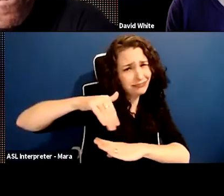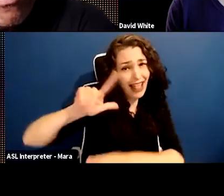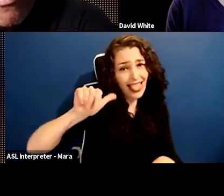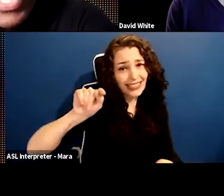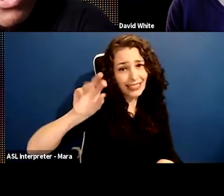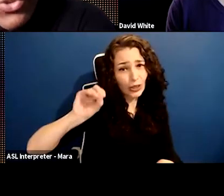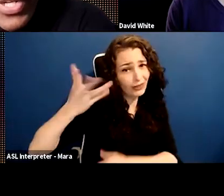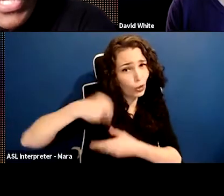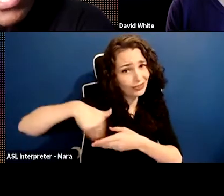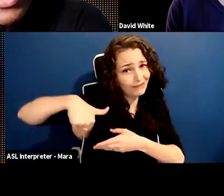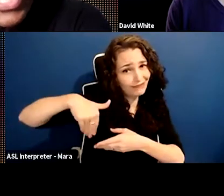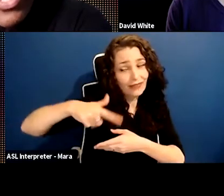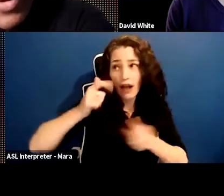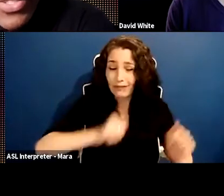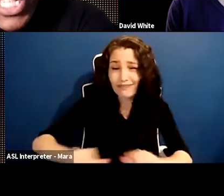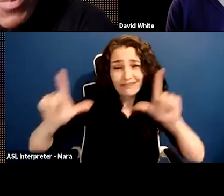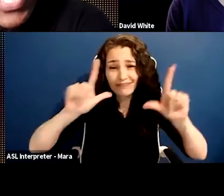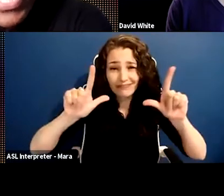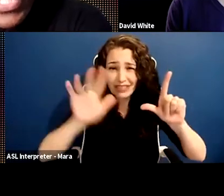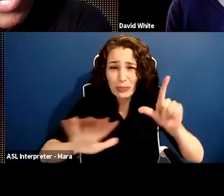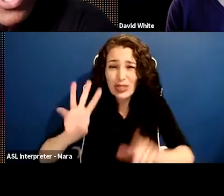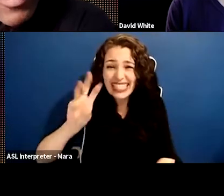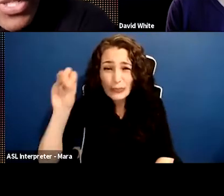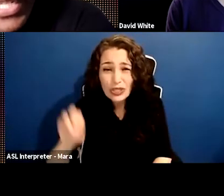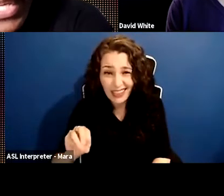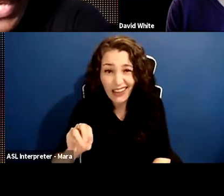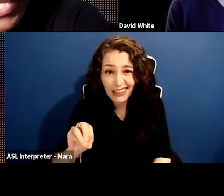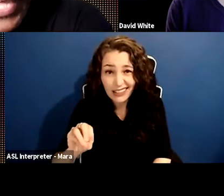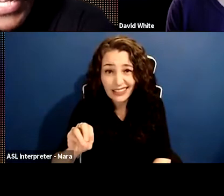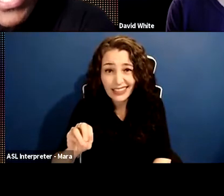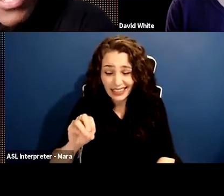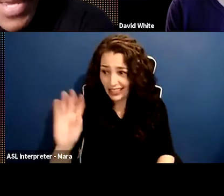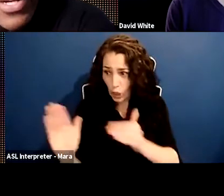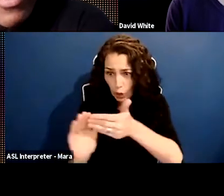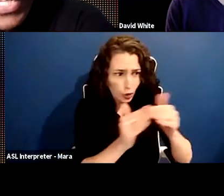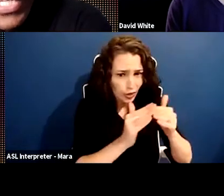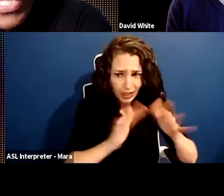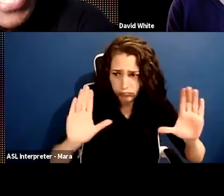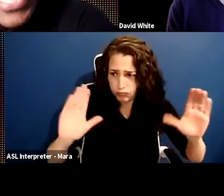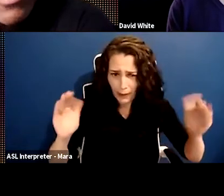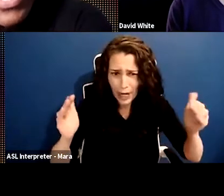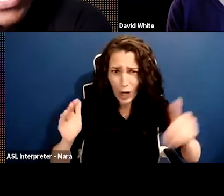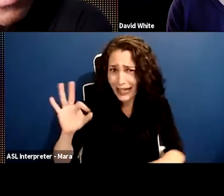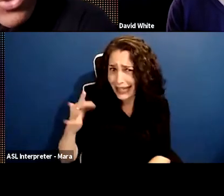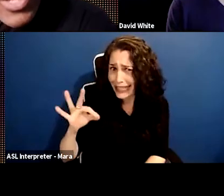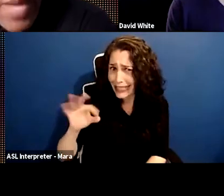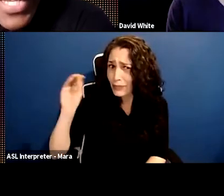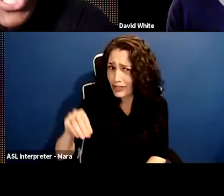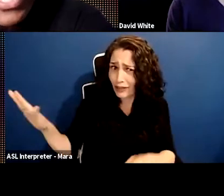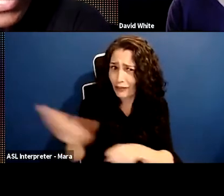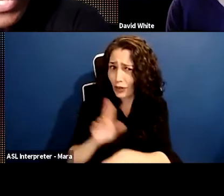inclusion on screen, which has hovered around 6% for a community that is comparatively 19% of the